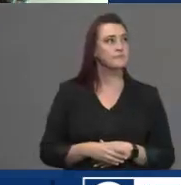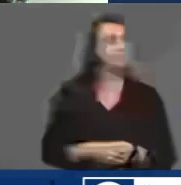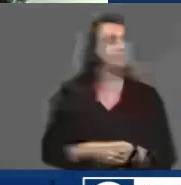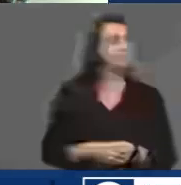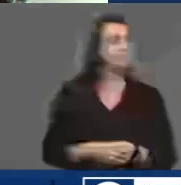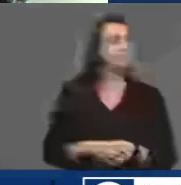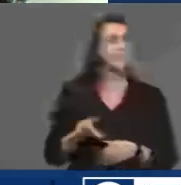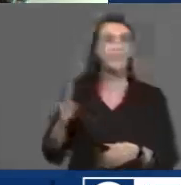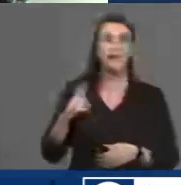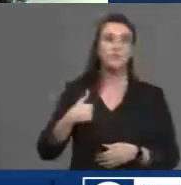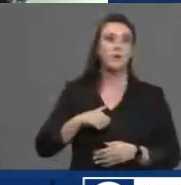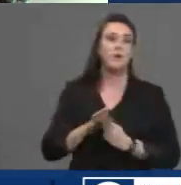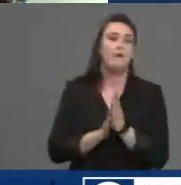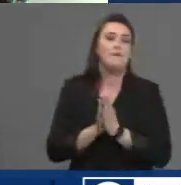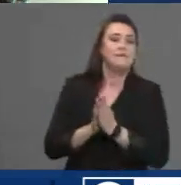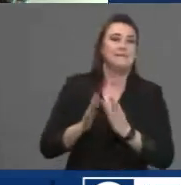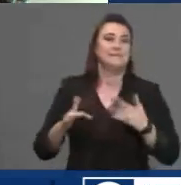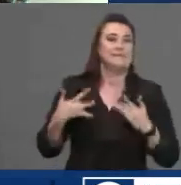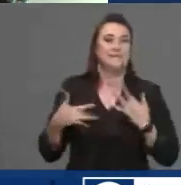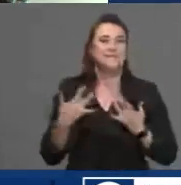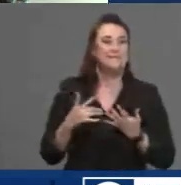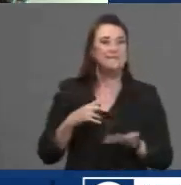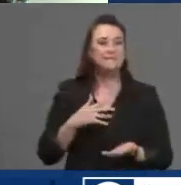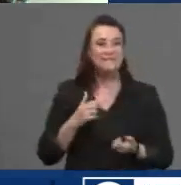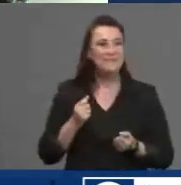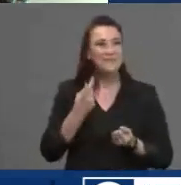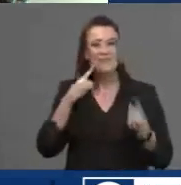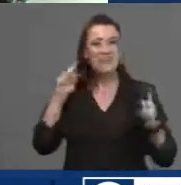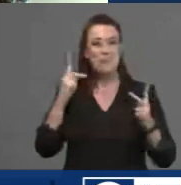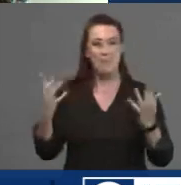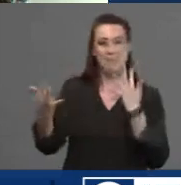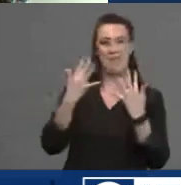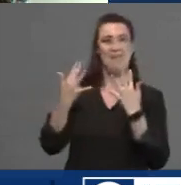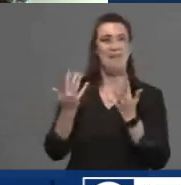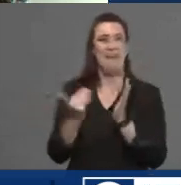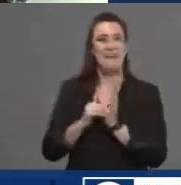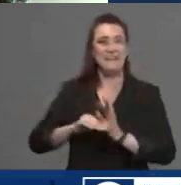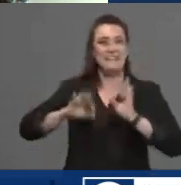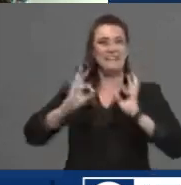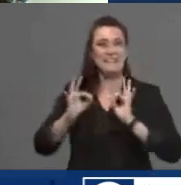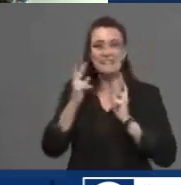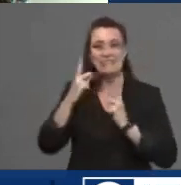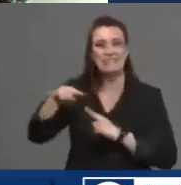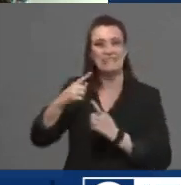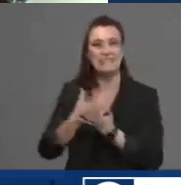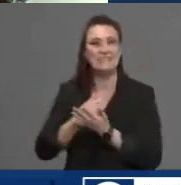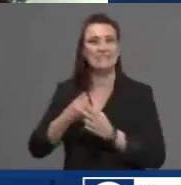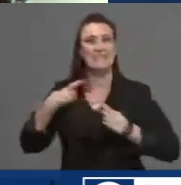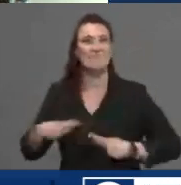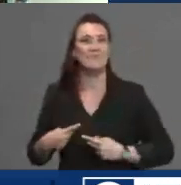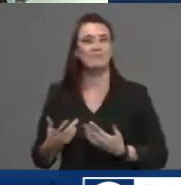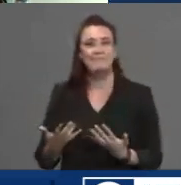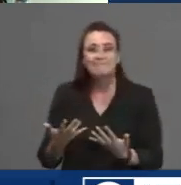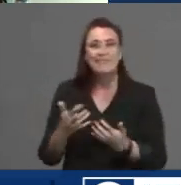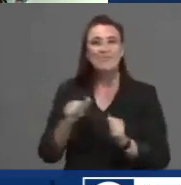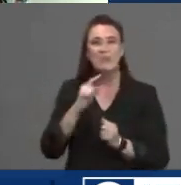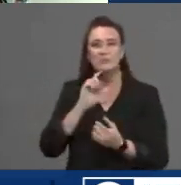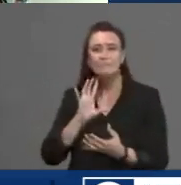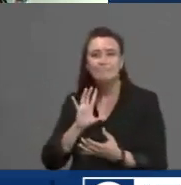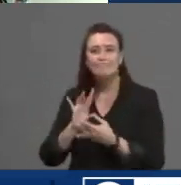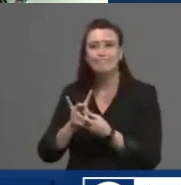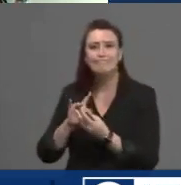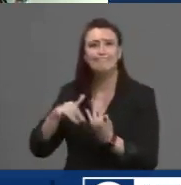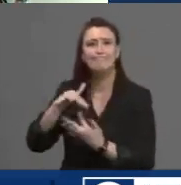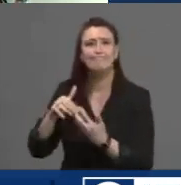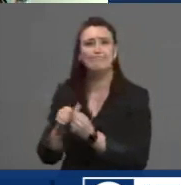Oh my gosh, we're so excited to finally have people in the building. Being able to make